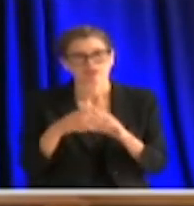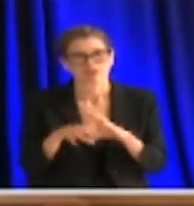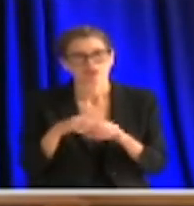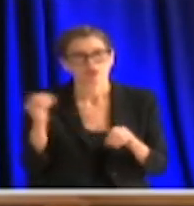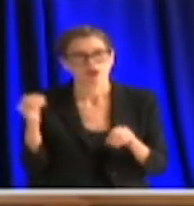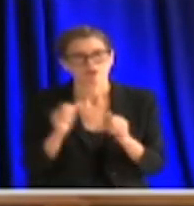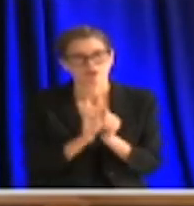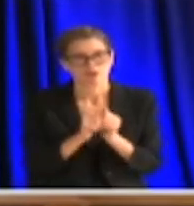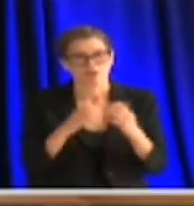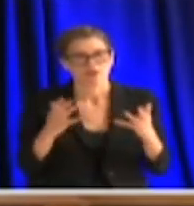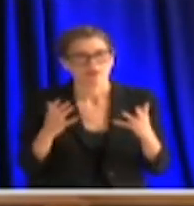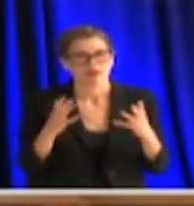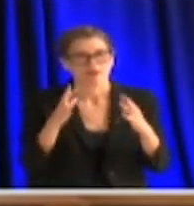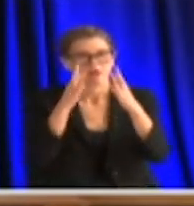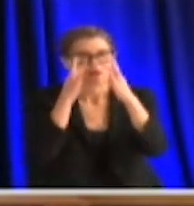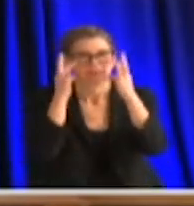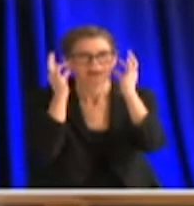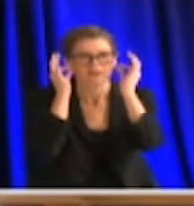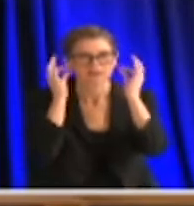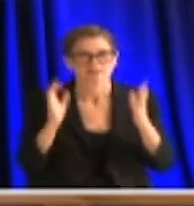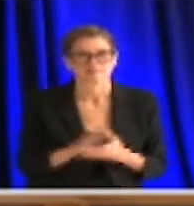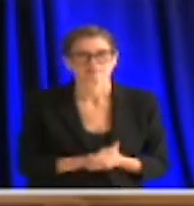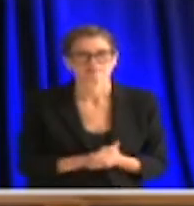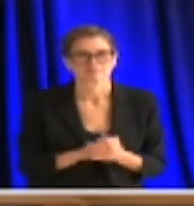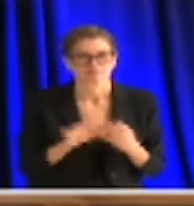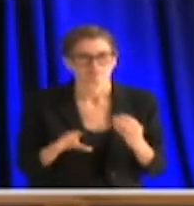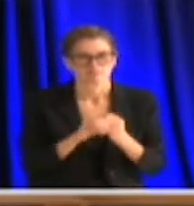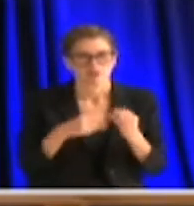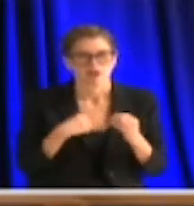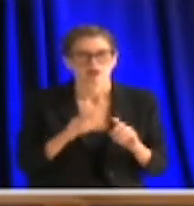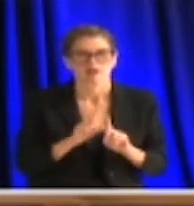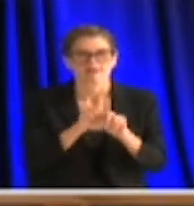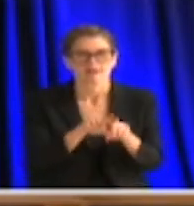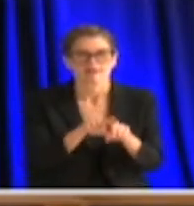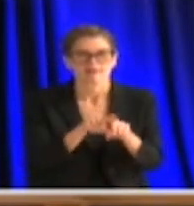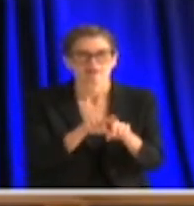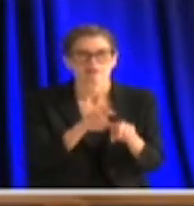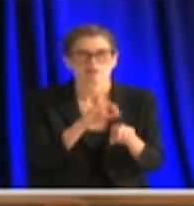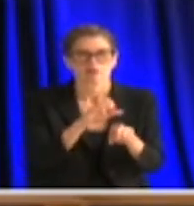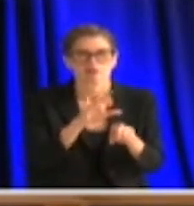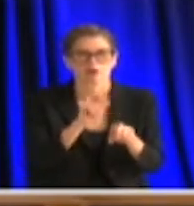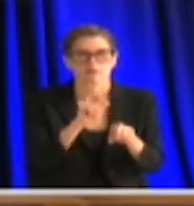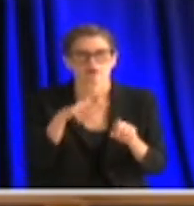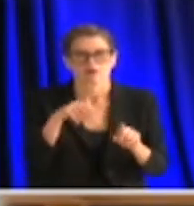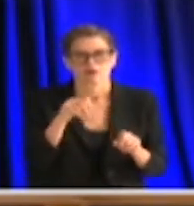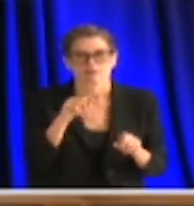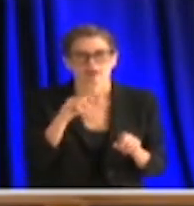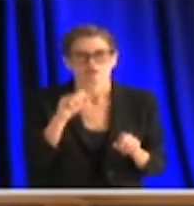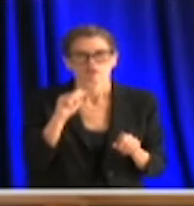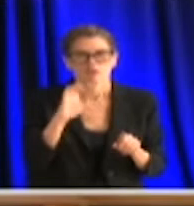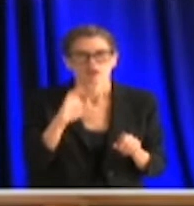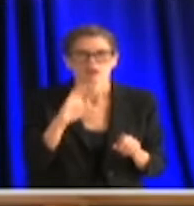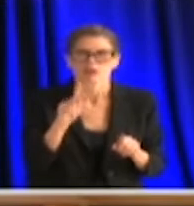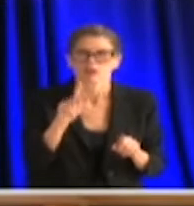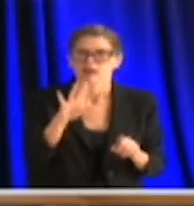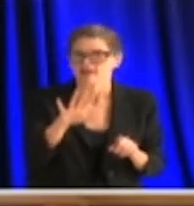a mask. I attended Commissioner Robert Patrick's town hall